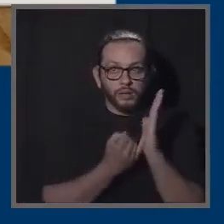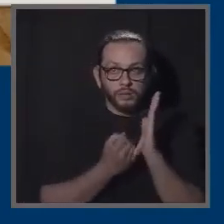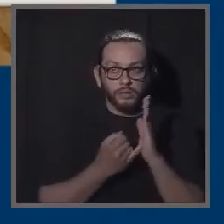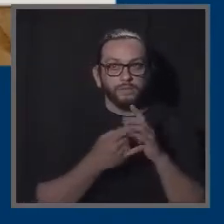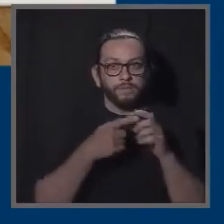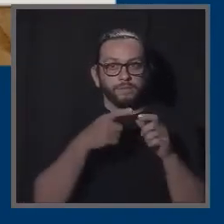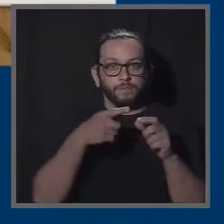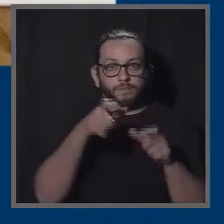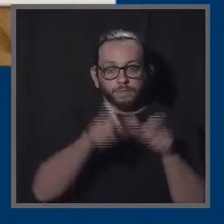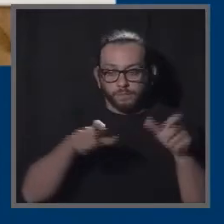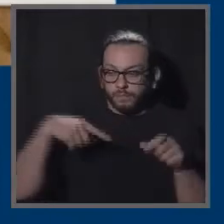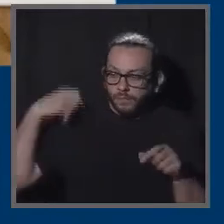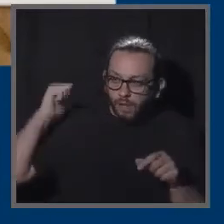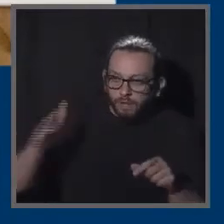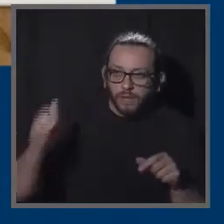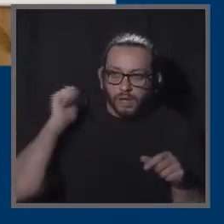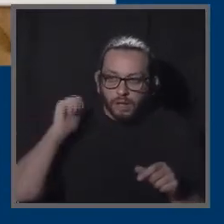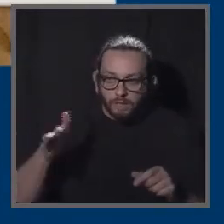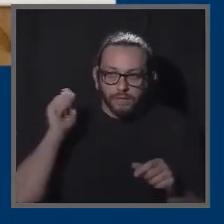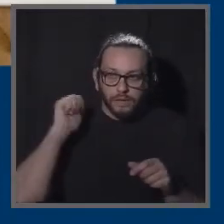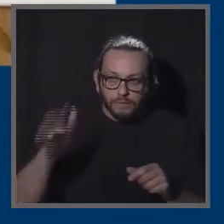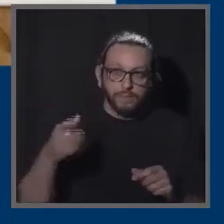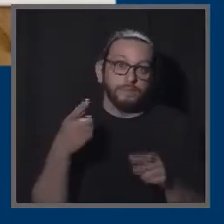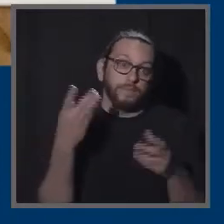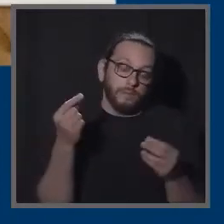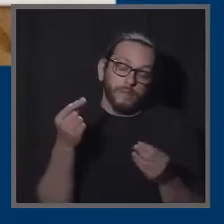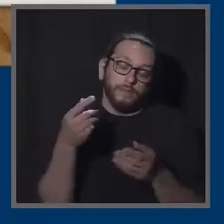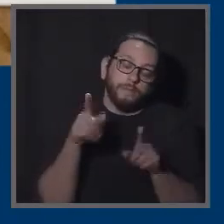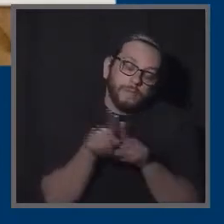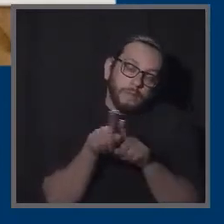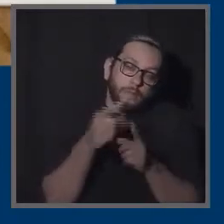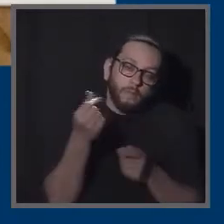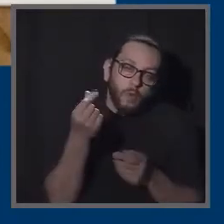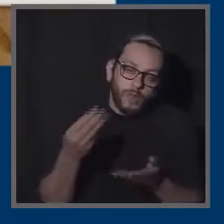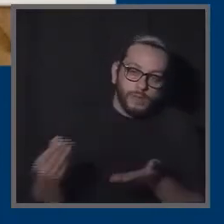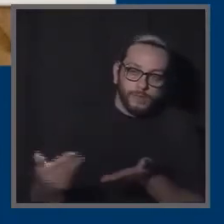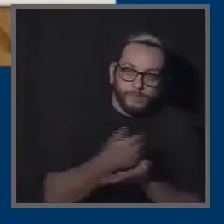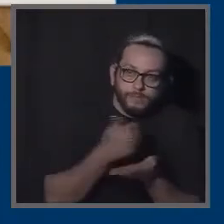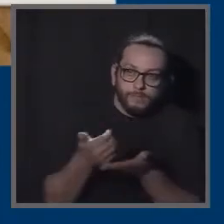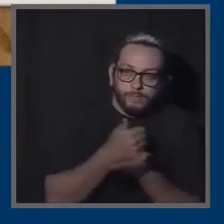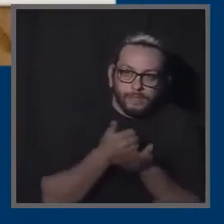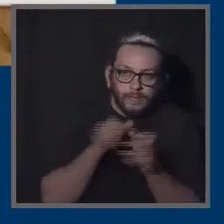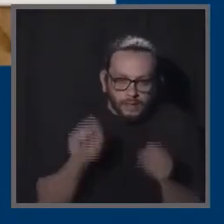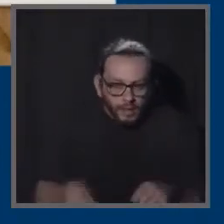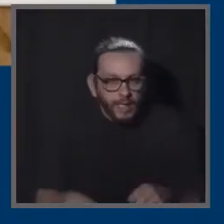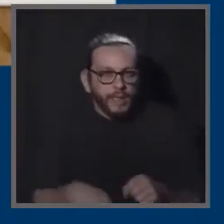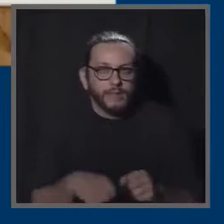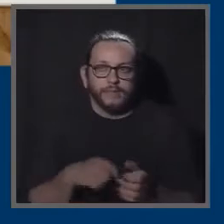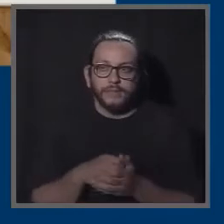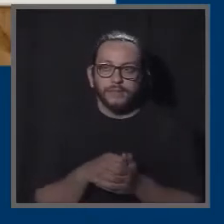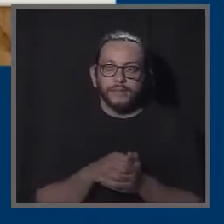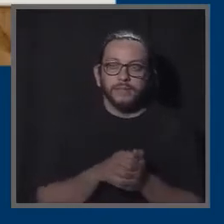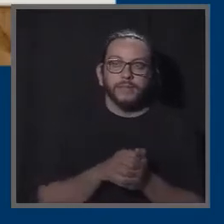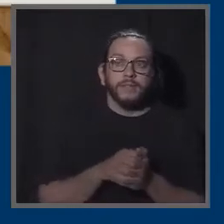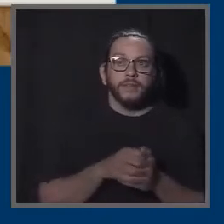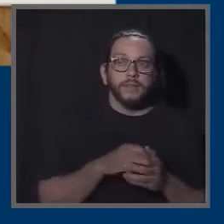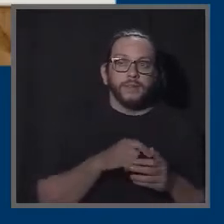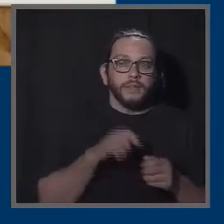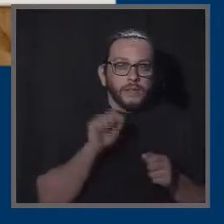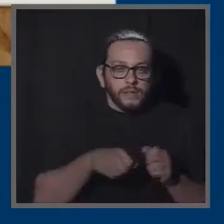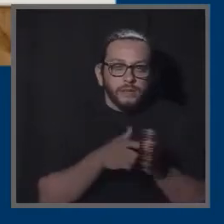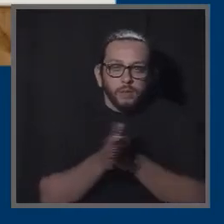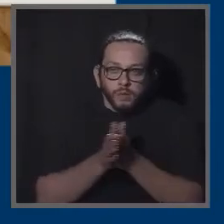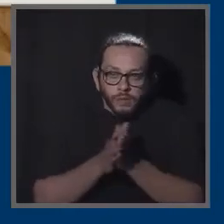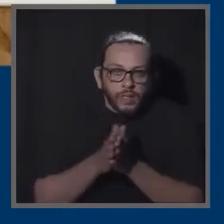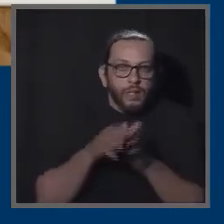and the profit-making creative industries were all making possible the opportunities for dancing that these